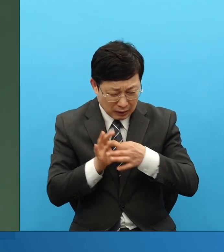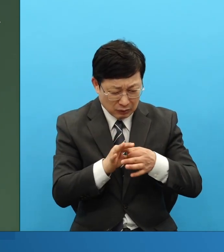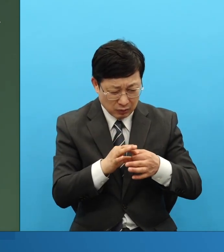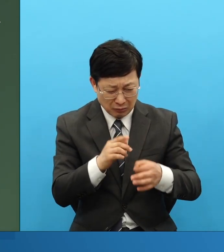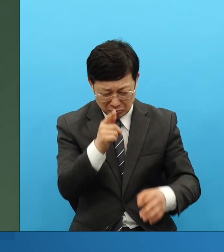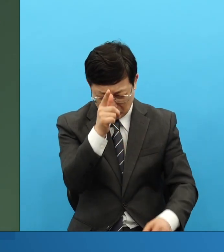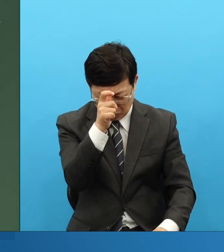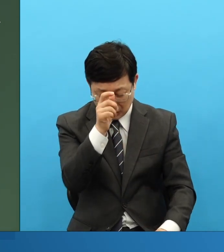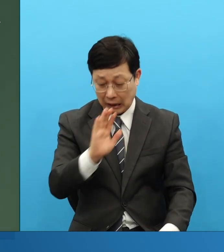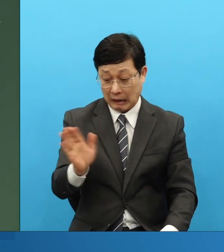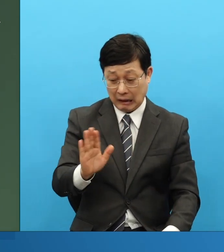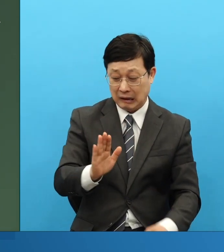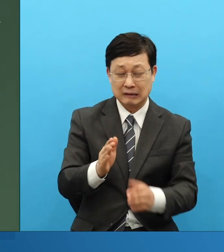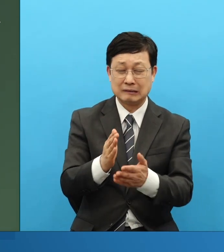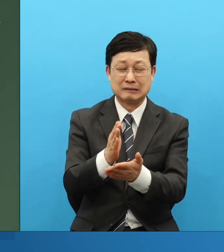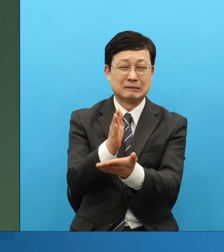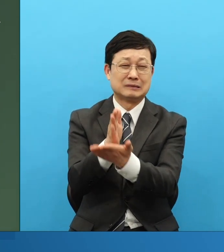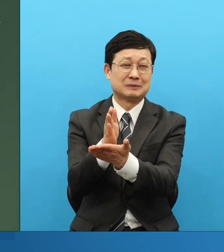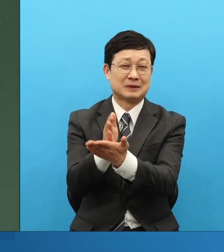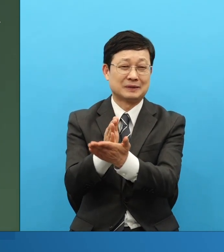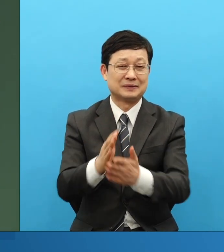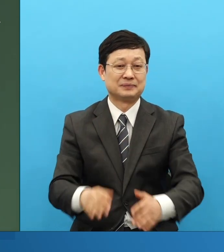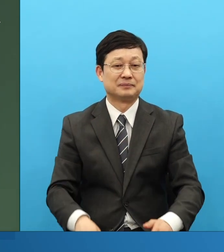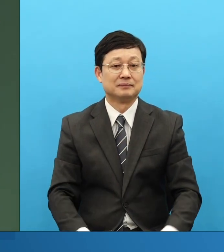work, then of course it's not going to happen.